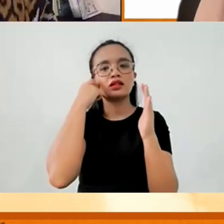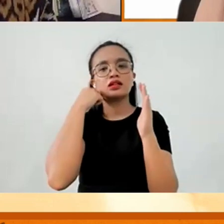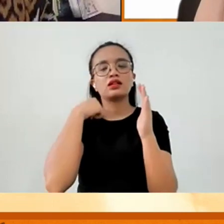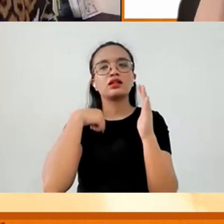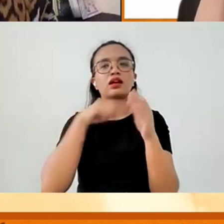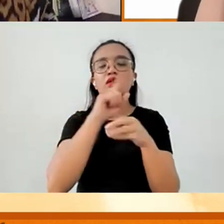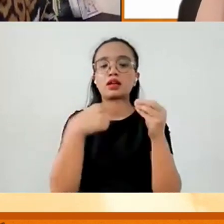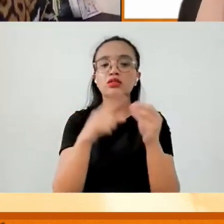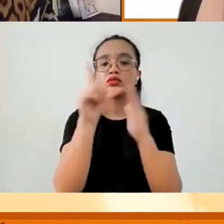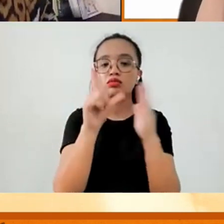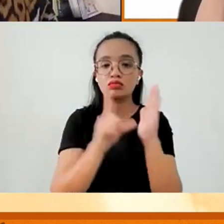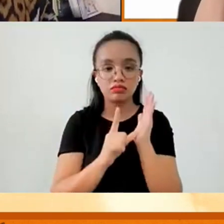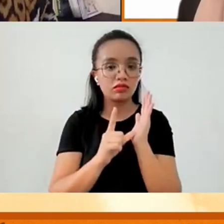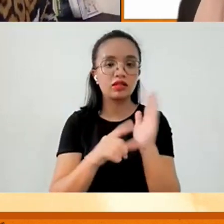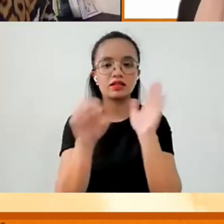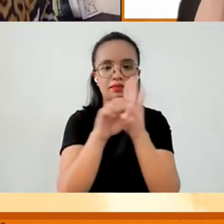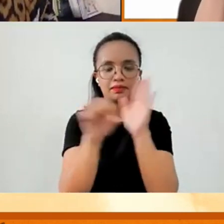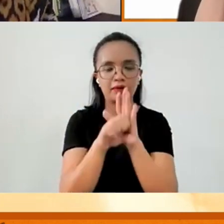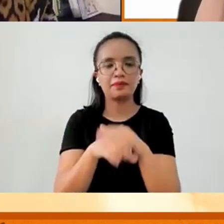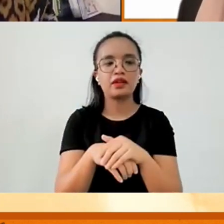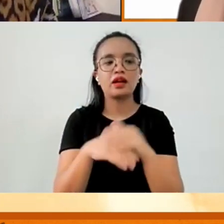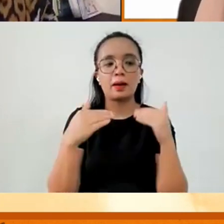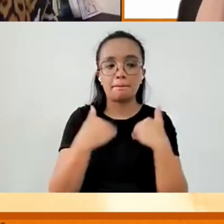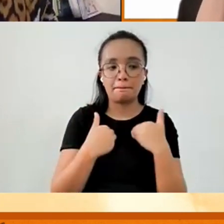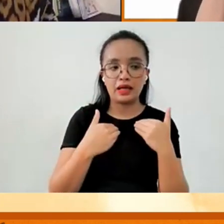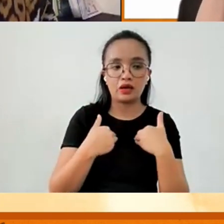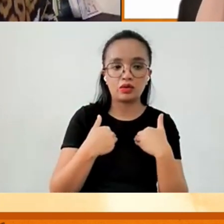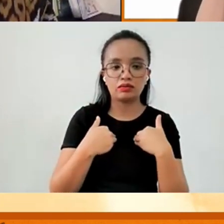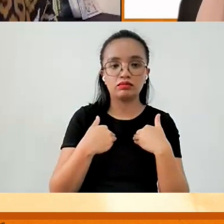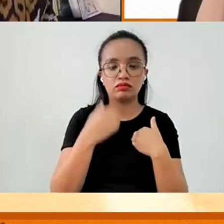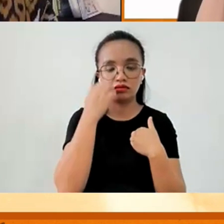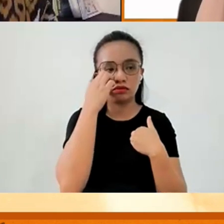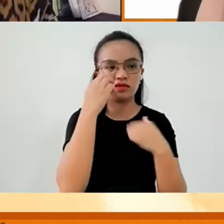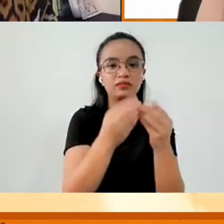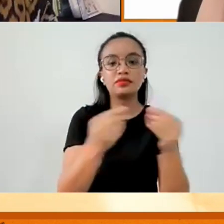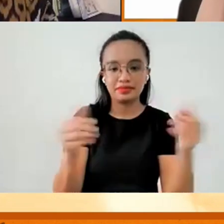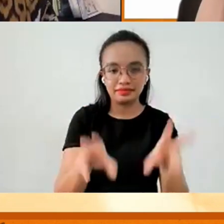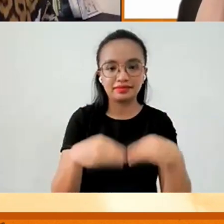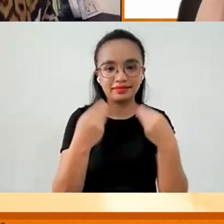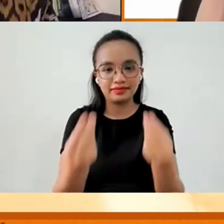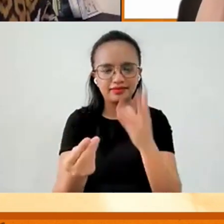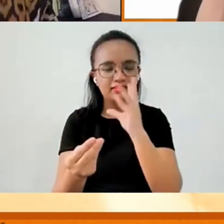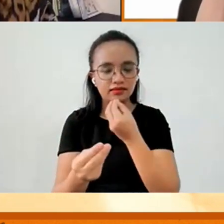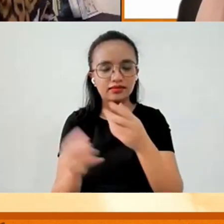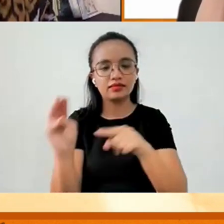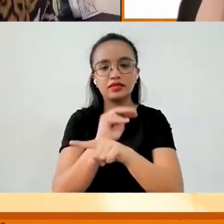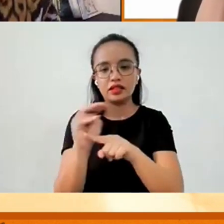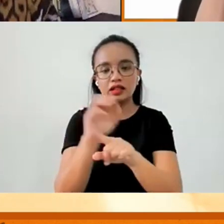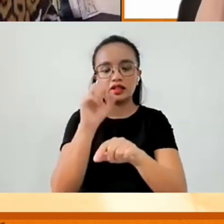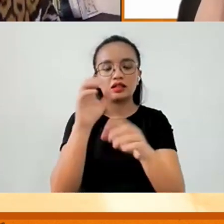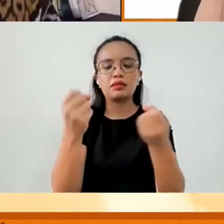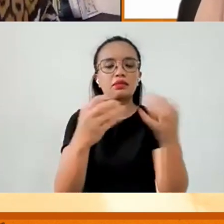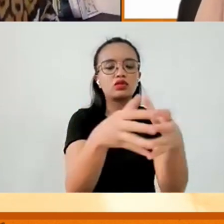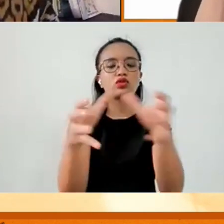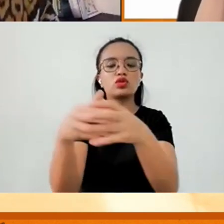legislative initiatives, for example, there's a range of interventions being provided by our Ministry of Social Services and